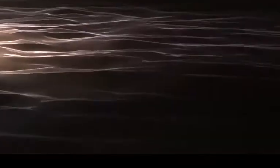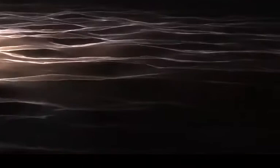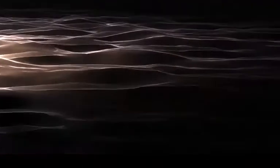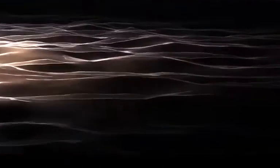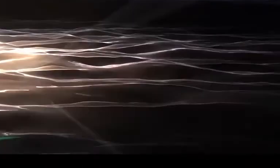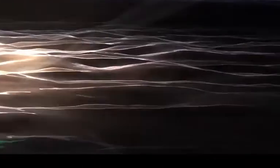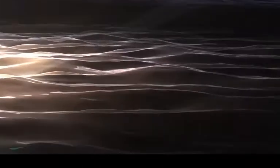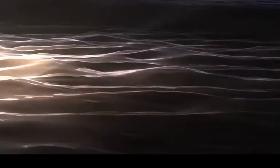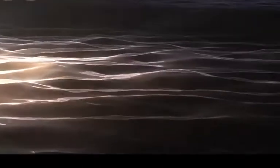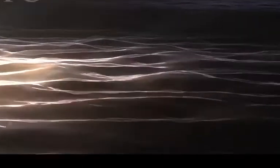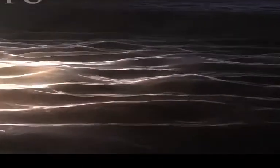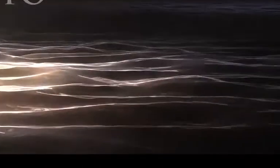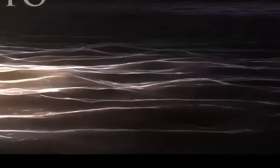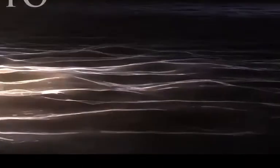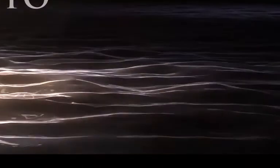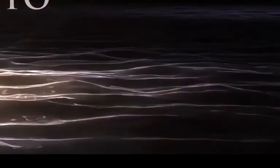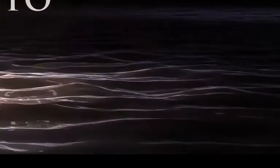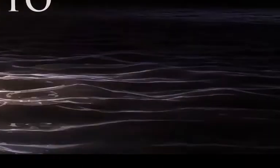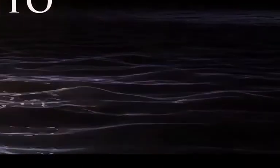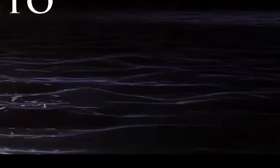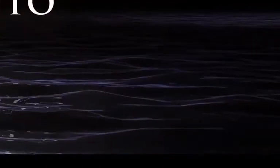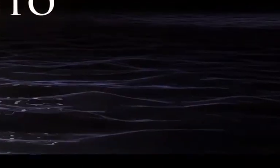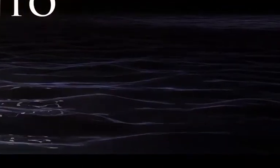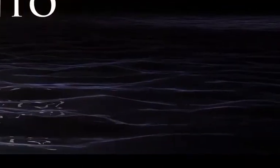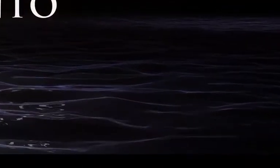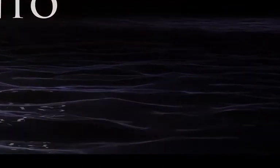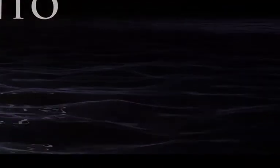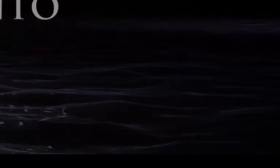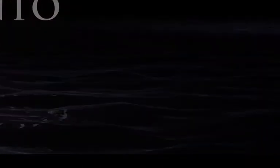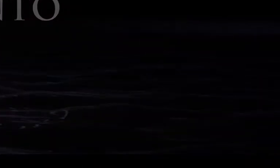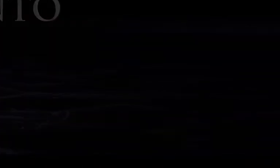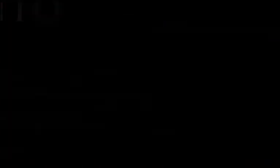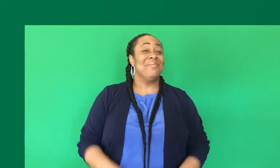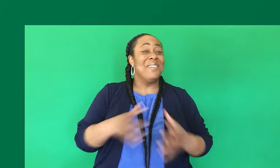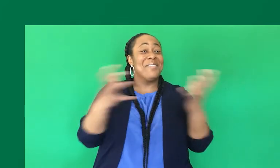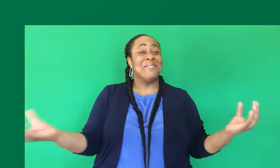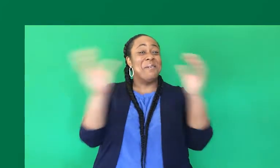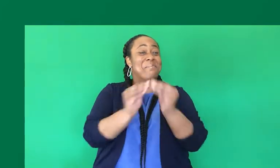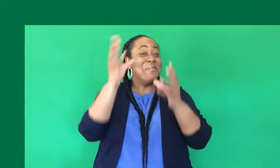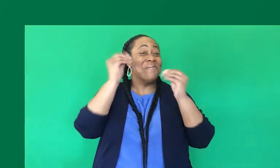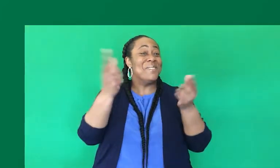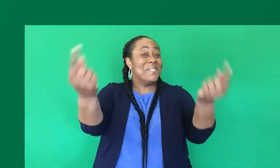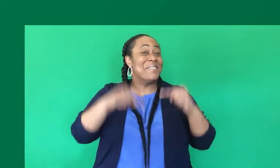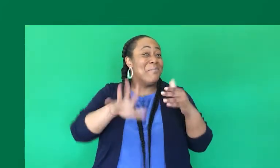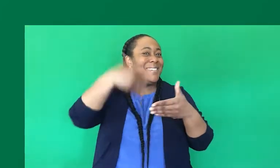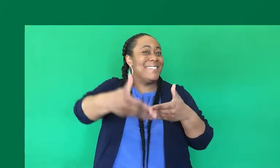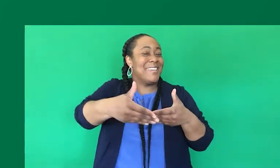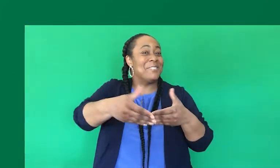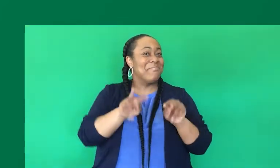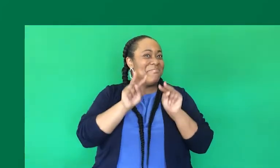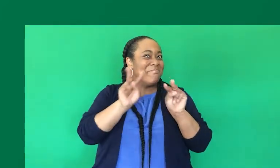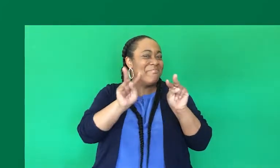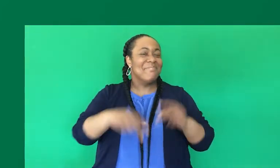We're going to be there to help with the rebound. We're going to be there with that help with the healing. We have lots more to come in the next